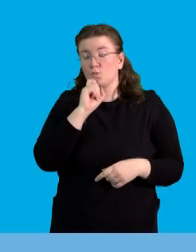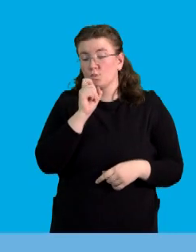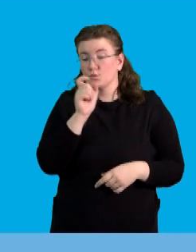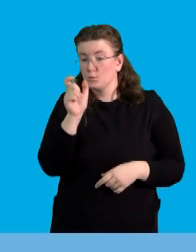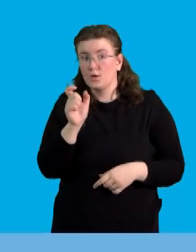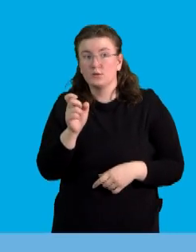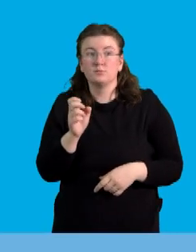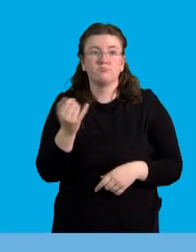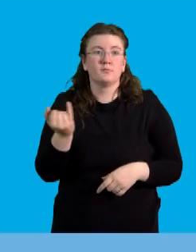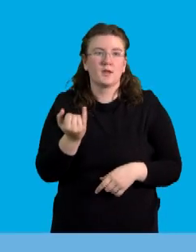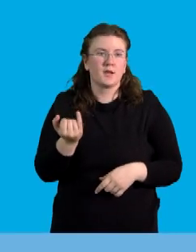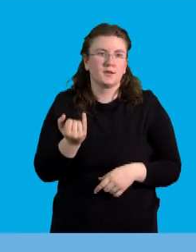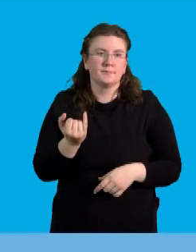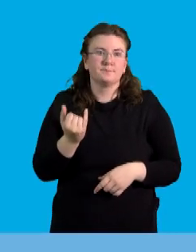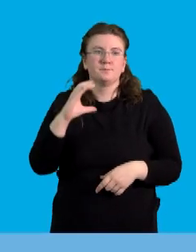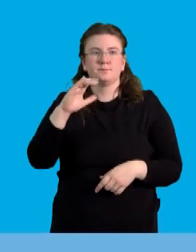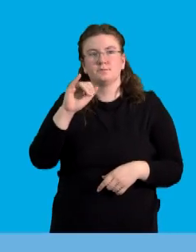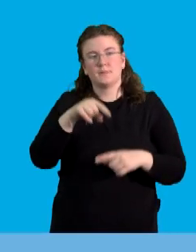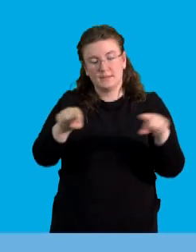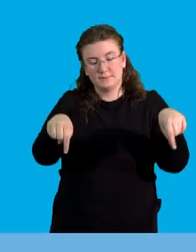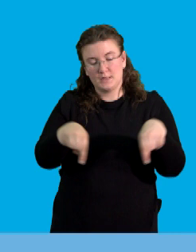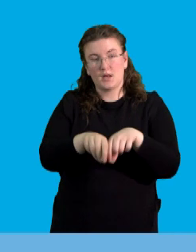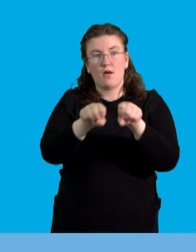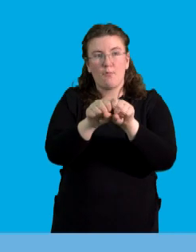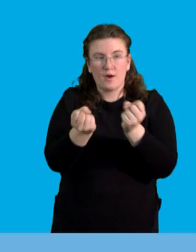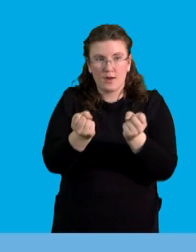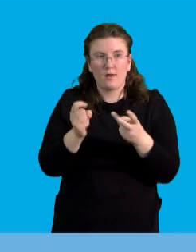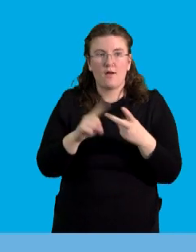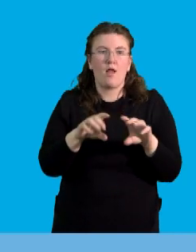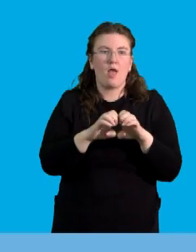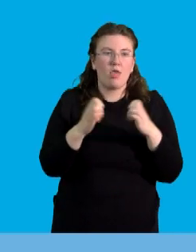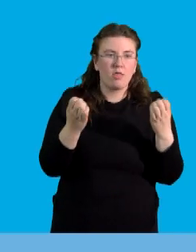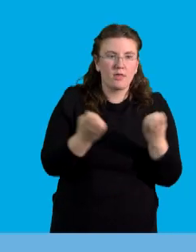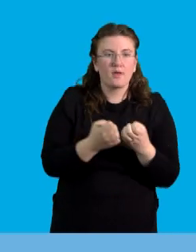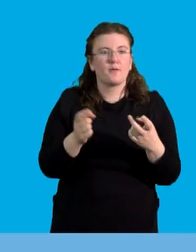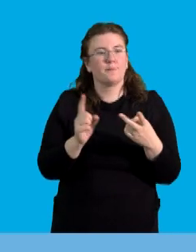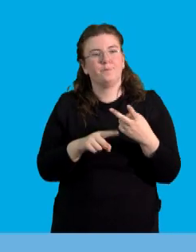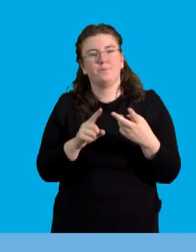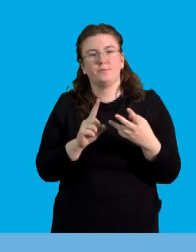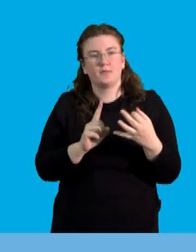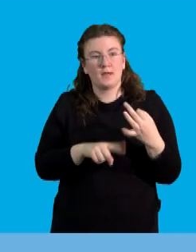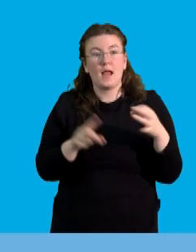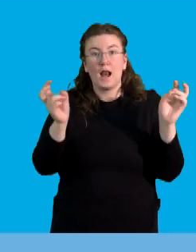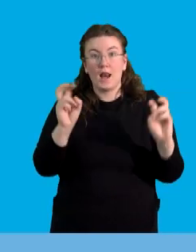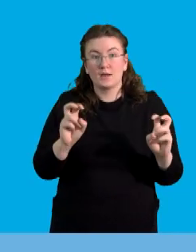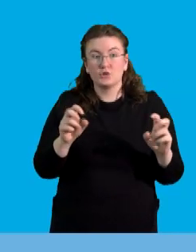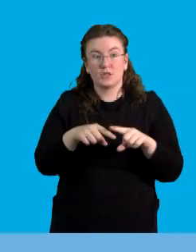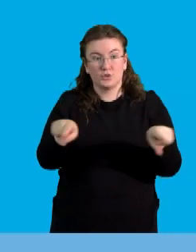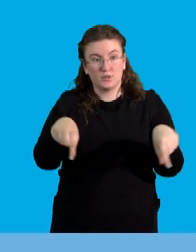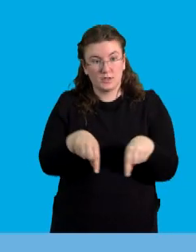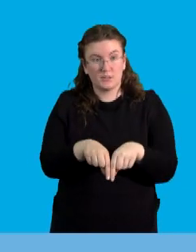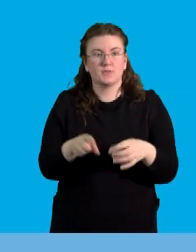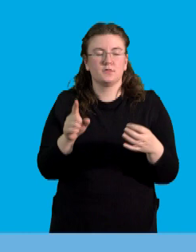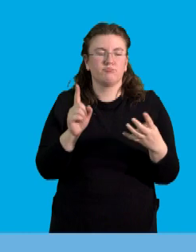to be using words such as circuit breaker, earthing, electric current, and also electric circuit. Now,